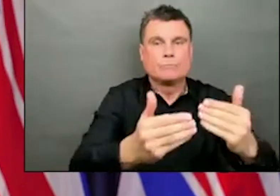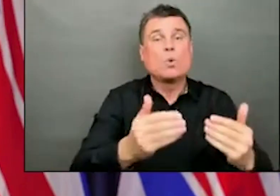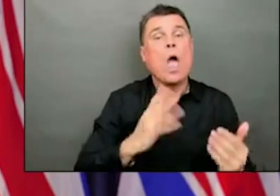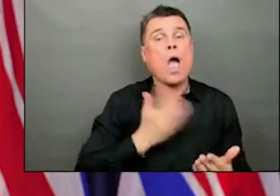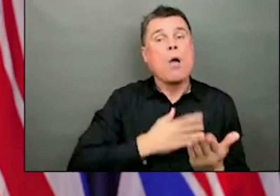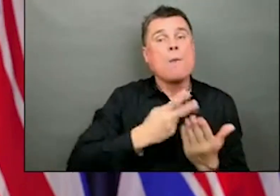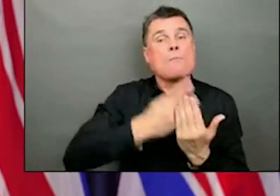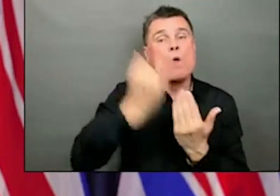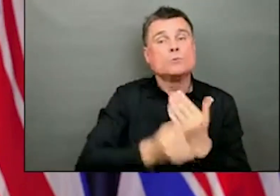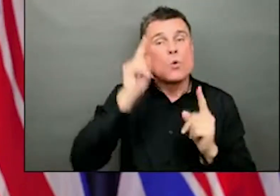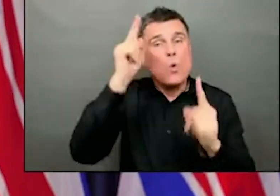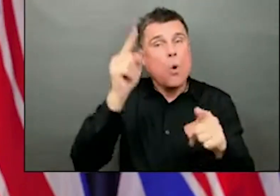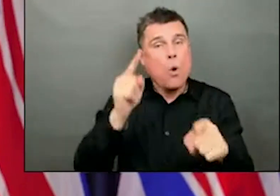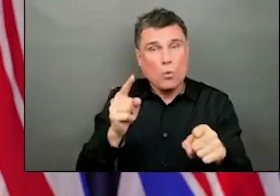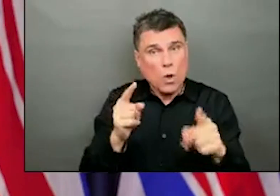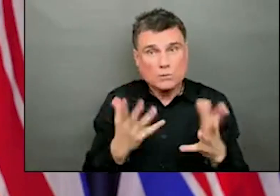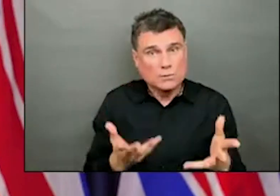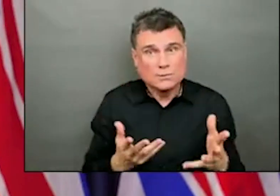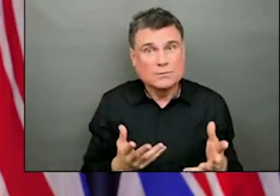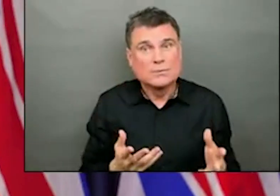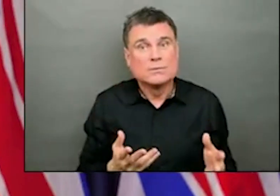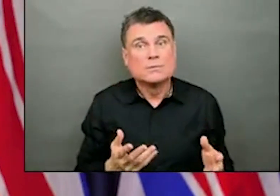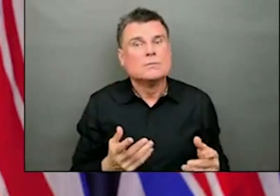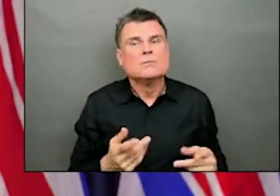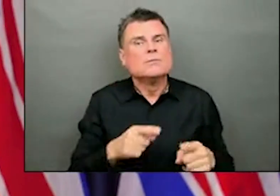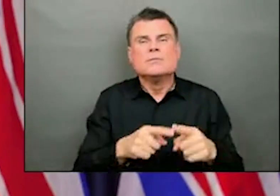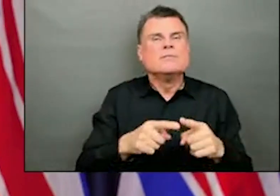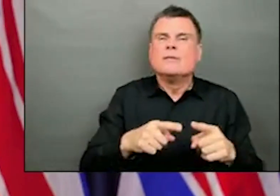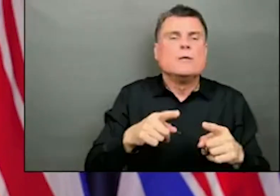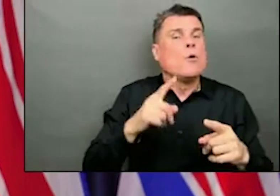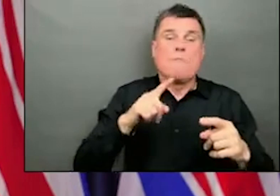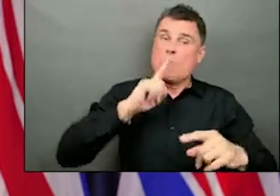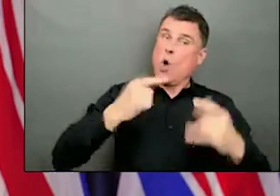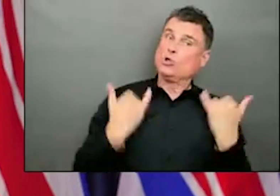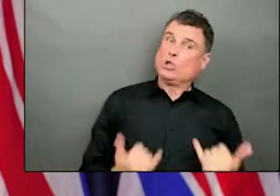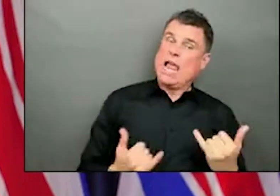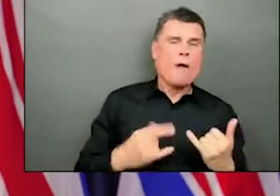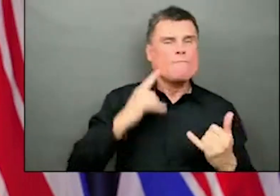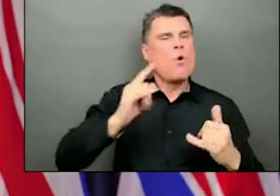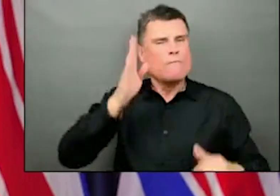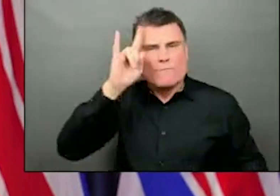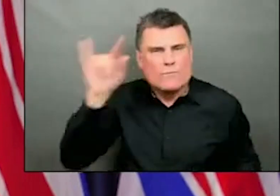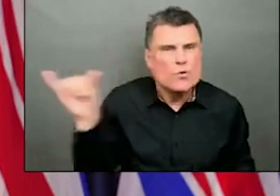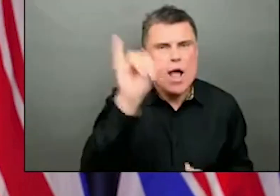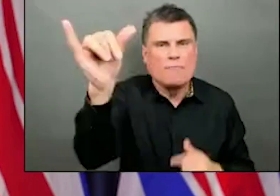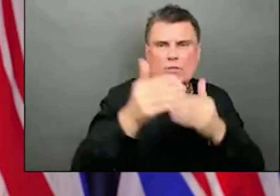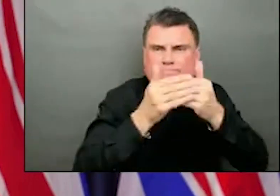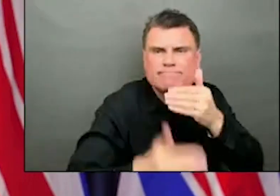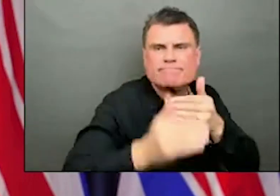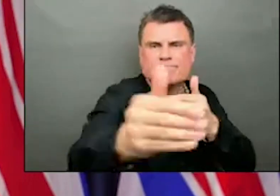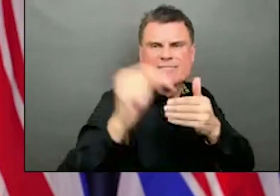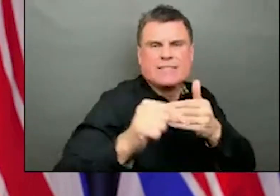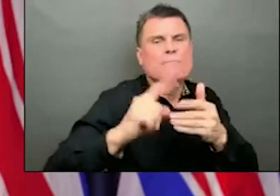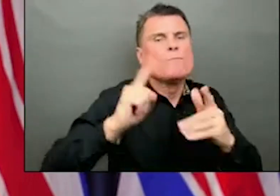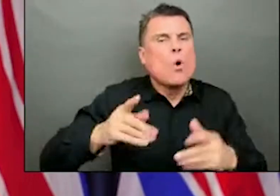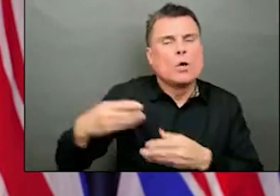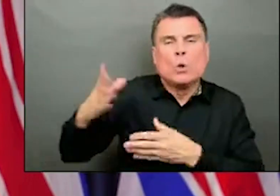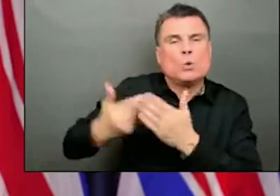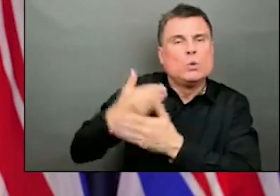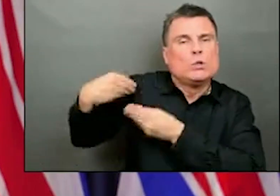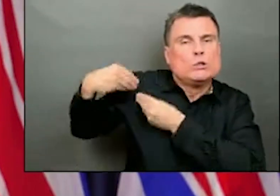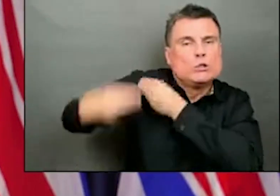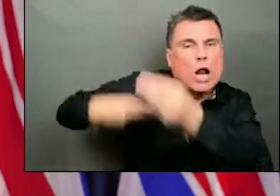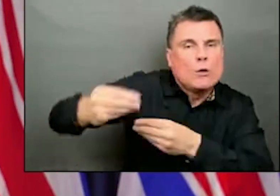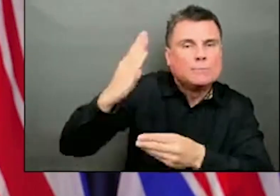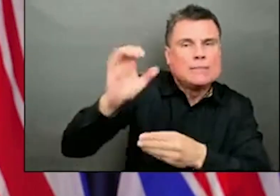for tomorrow or next month or next year. It's for the next 100 years. And as we are living in a